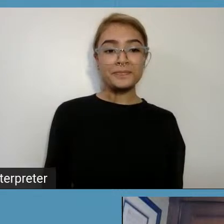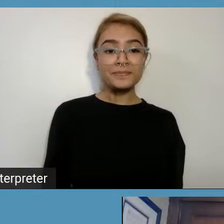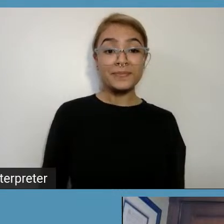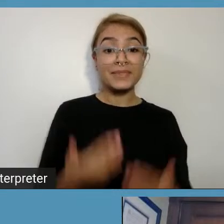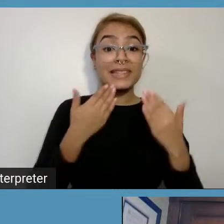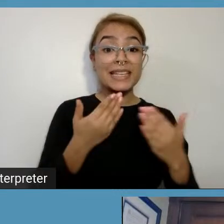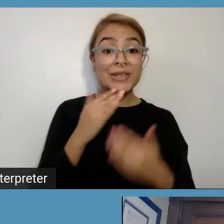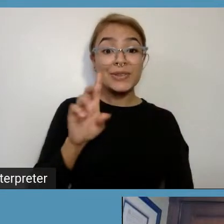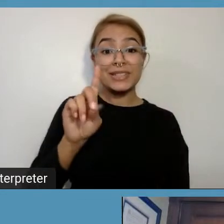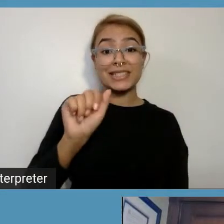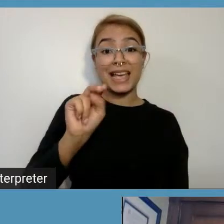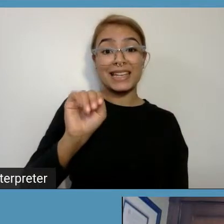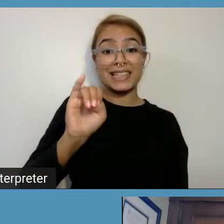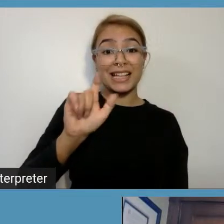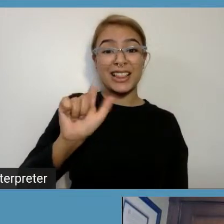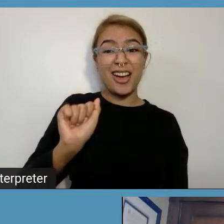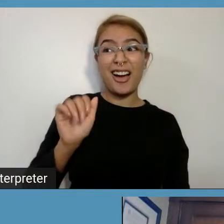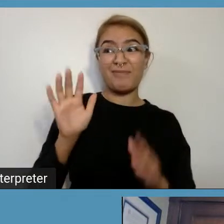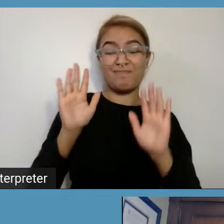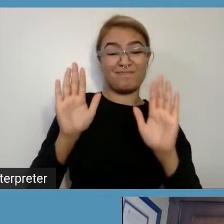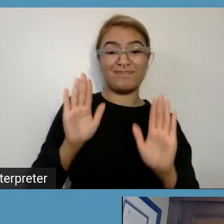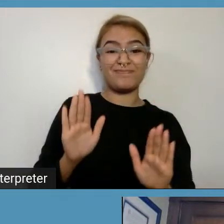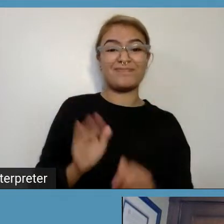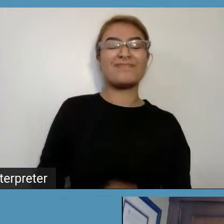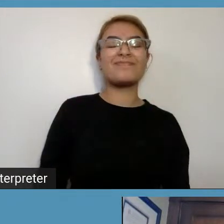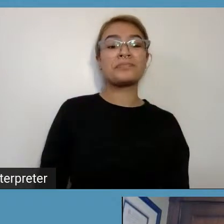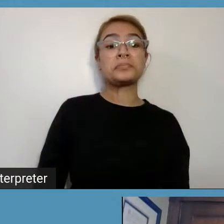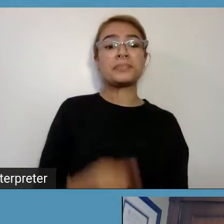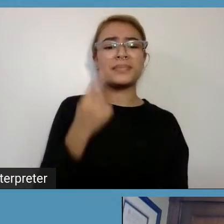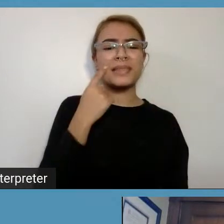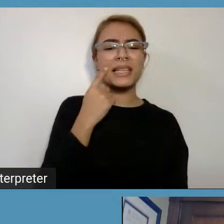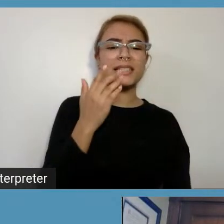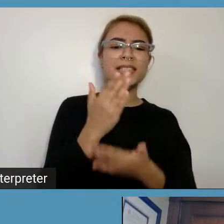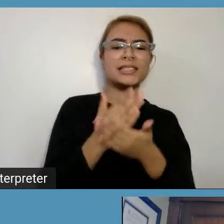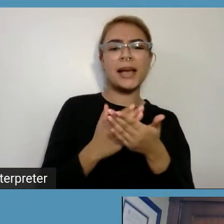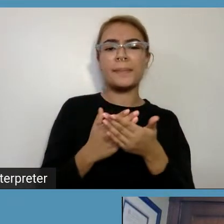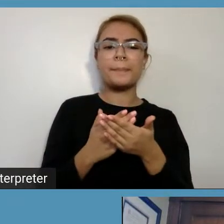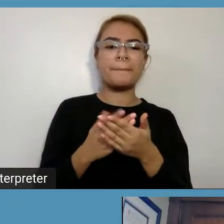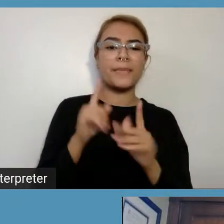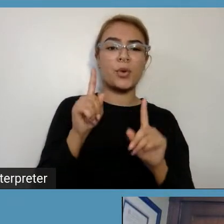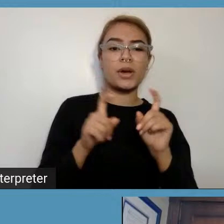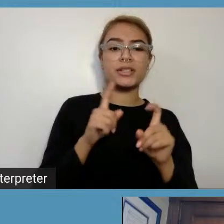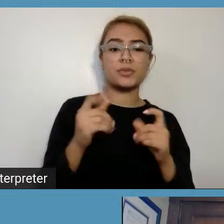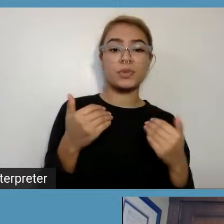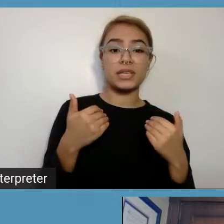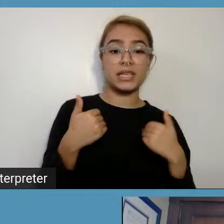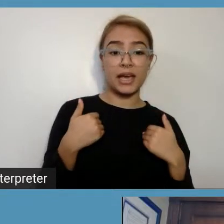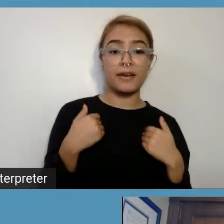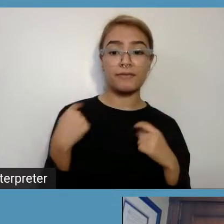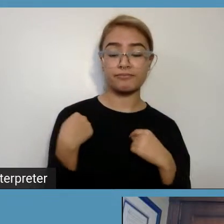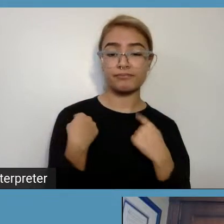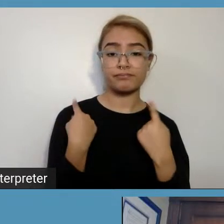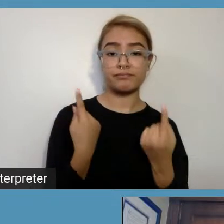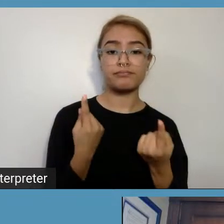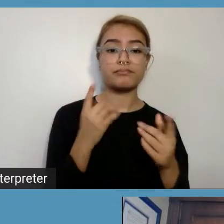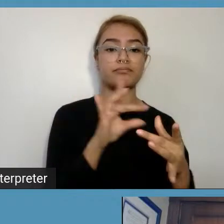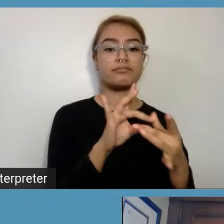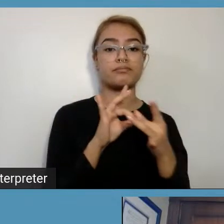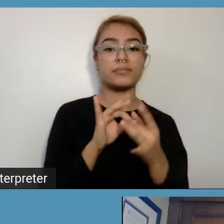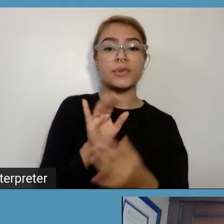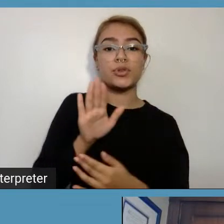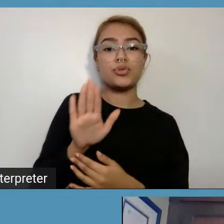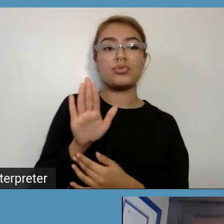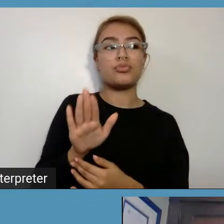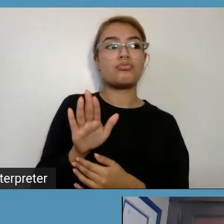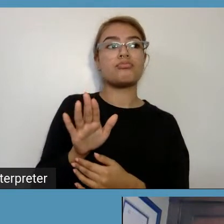Thank you, Daniela. It was terrific. So I think some of the questions that we've gotten so far relate to maybe having you walk